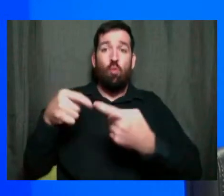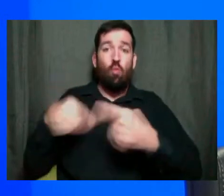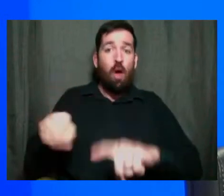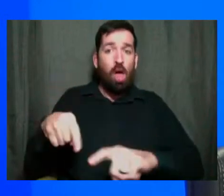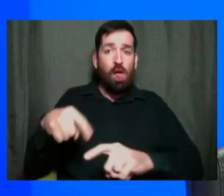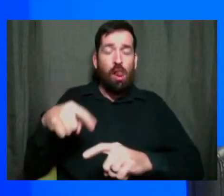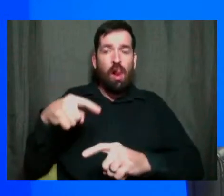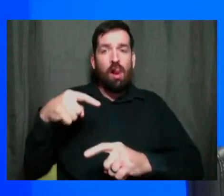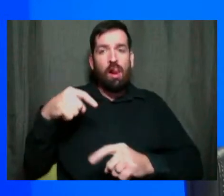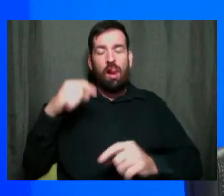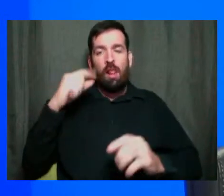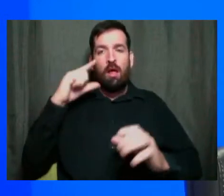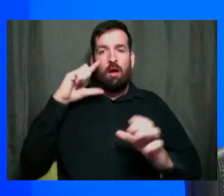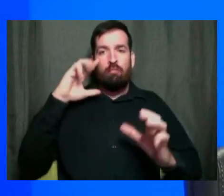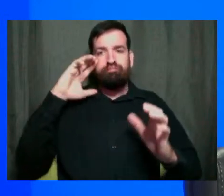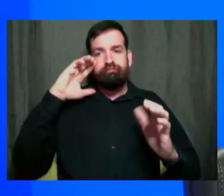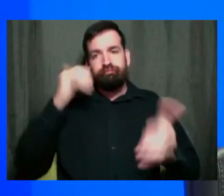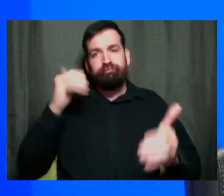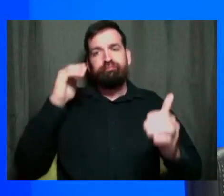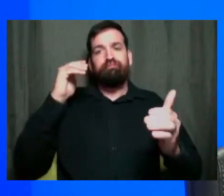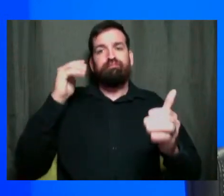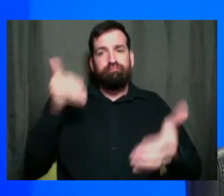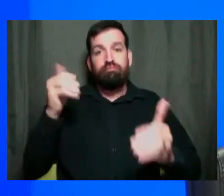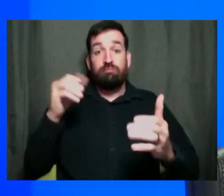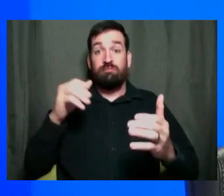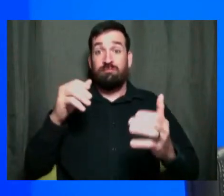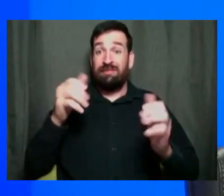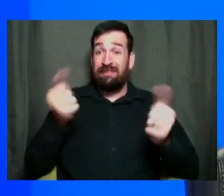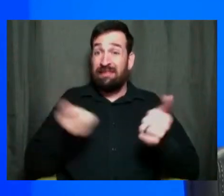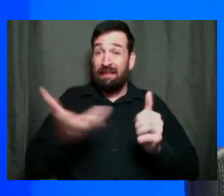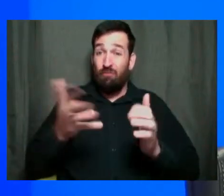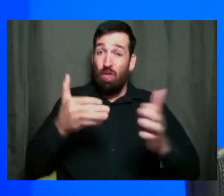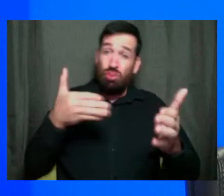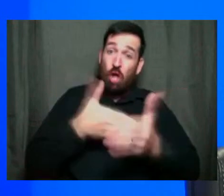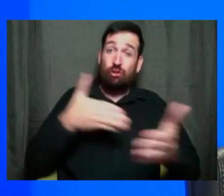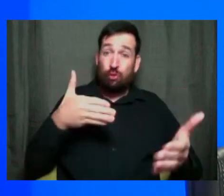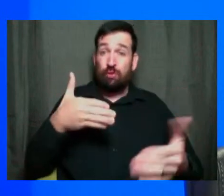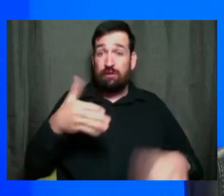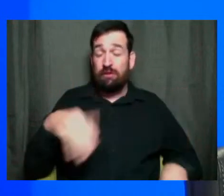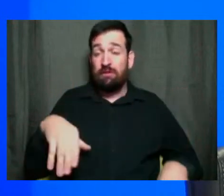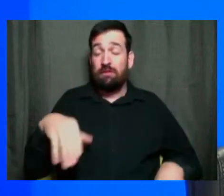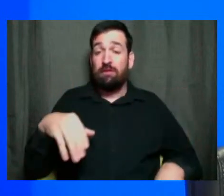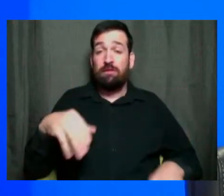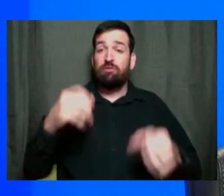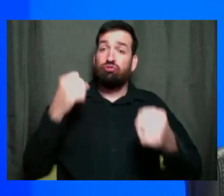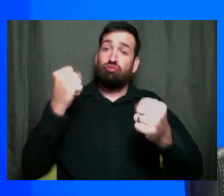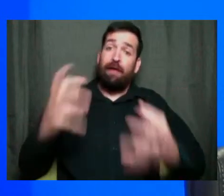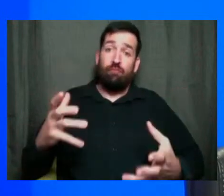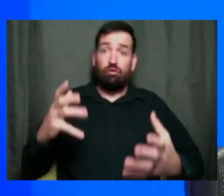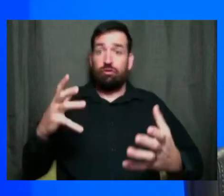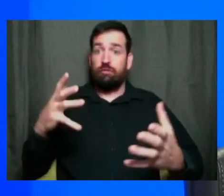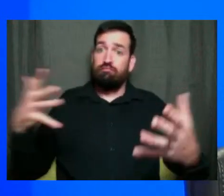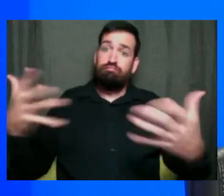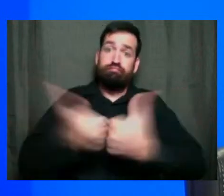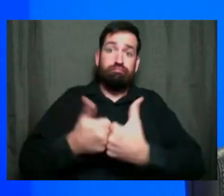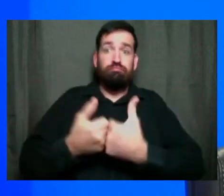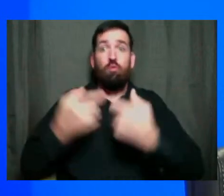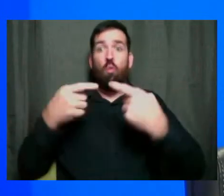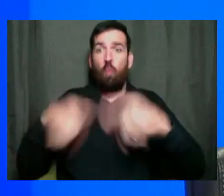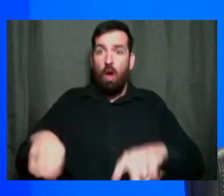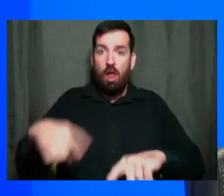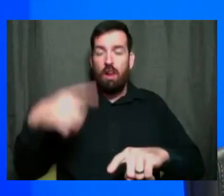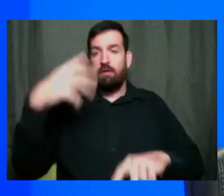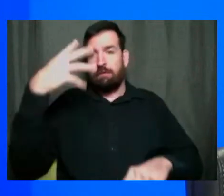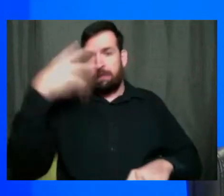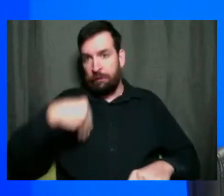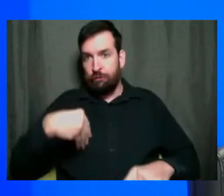lawsuits related to truck drivers having an accident at 2, 3 in the morning, or sometimes even just during the daytime. It was the fact they had apnea untreated. It was